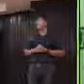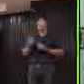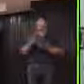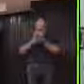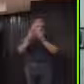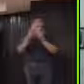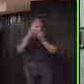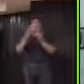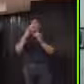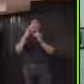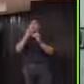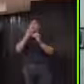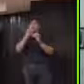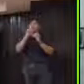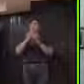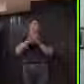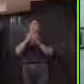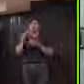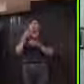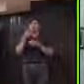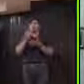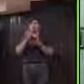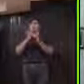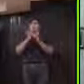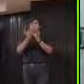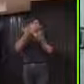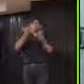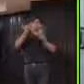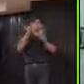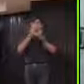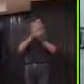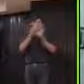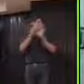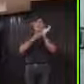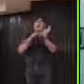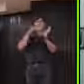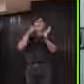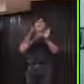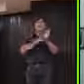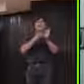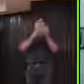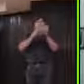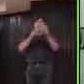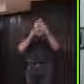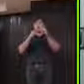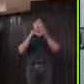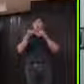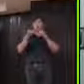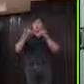last word to you. Our book is titled Hamin. So, Garfirdos, Barruez,